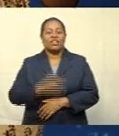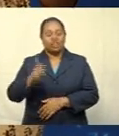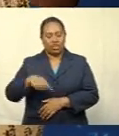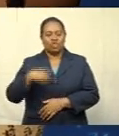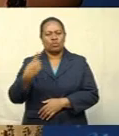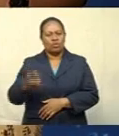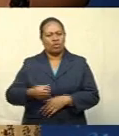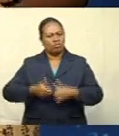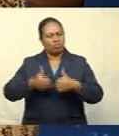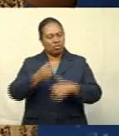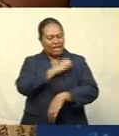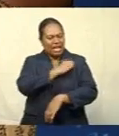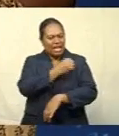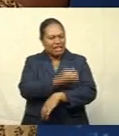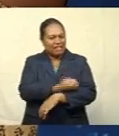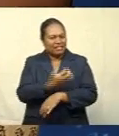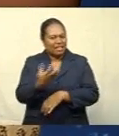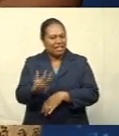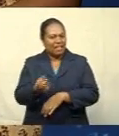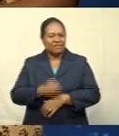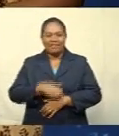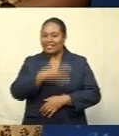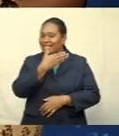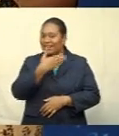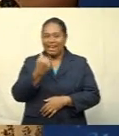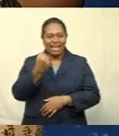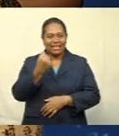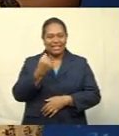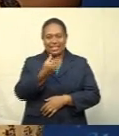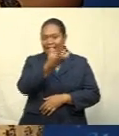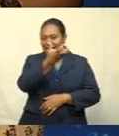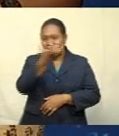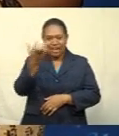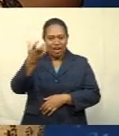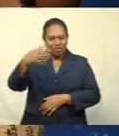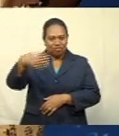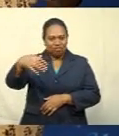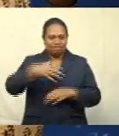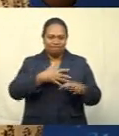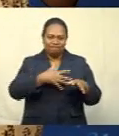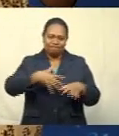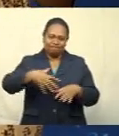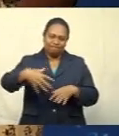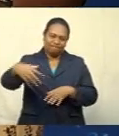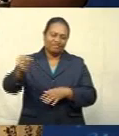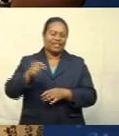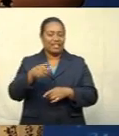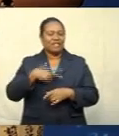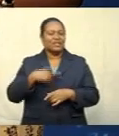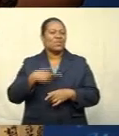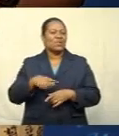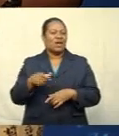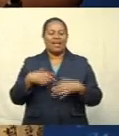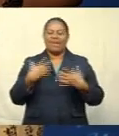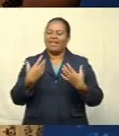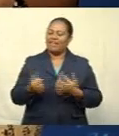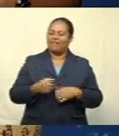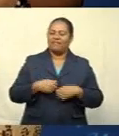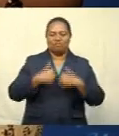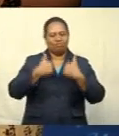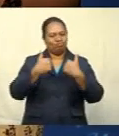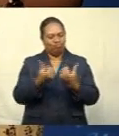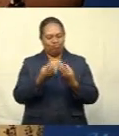good energy is pushing all the nice clouds and sunshine towards the country, and that is why we will have amazing